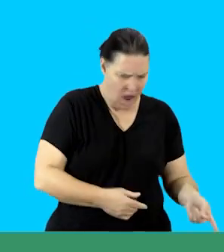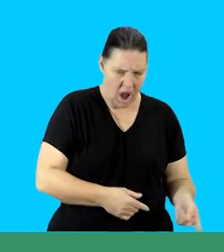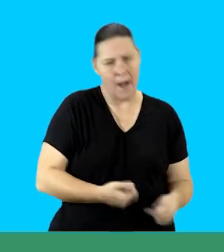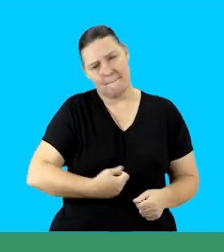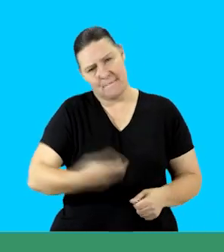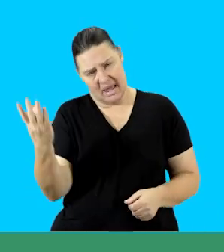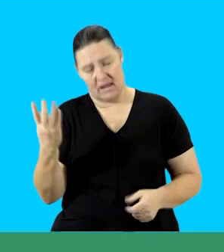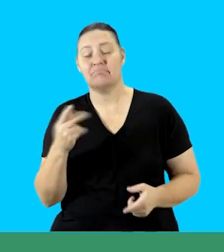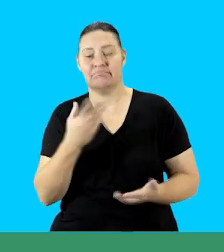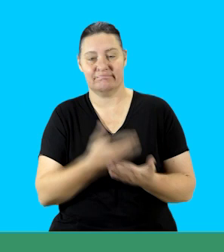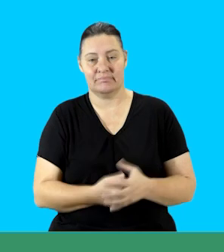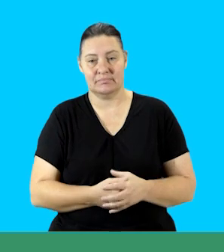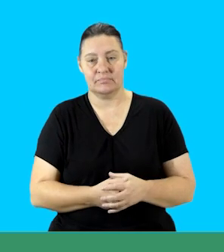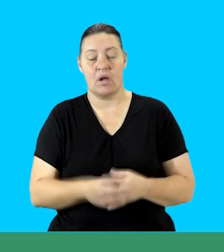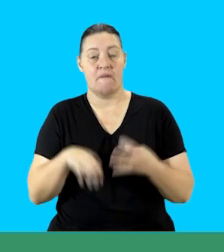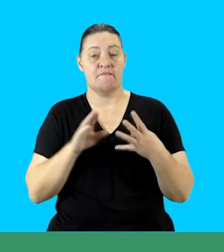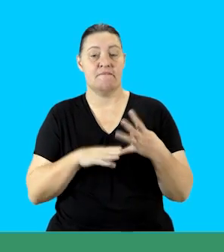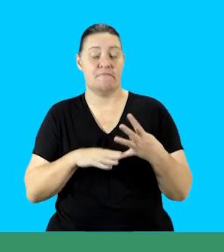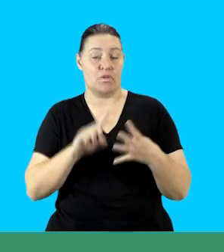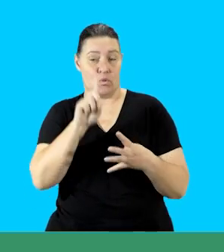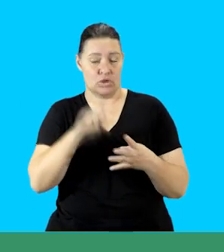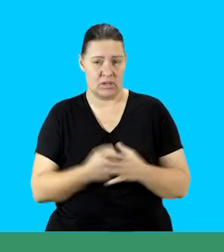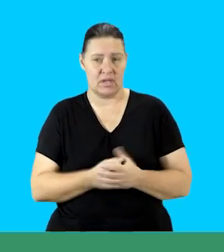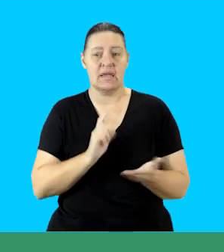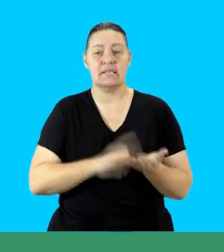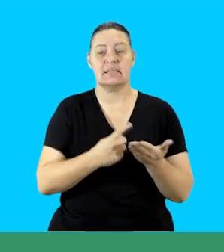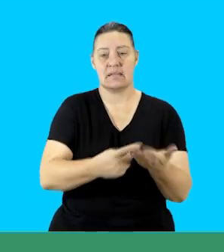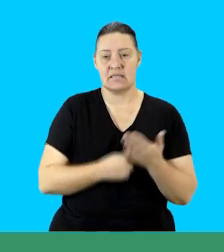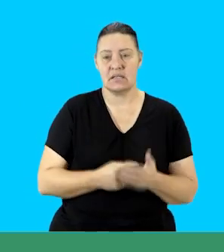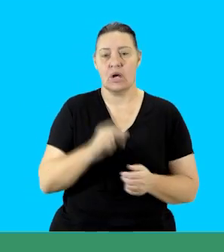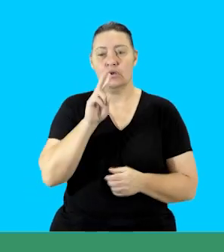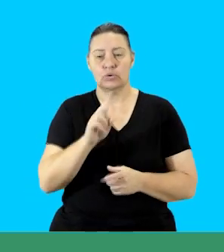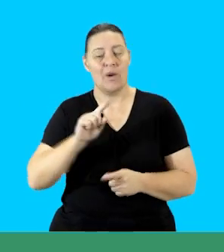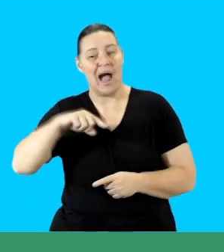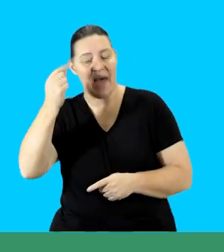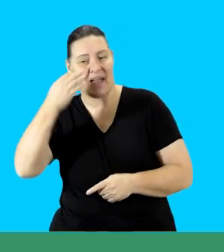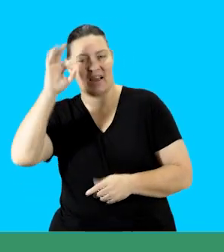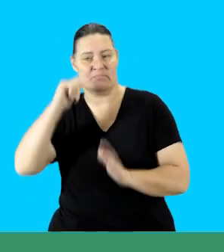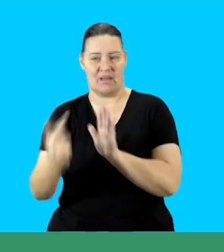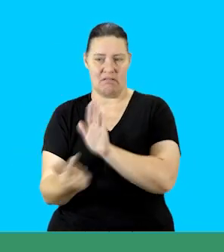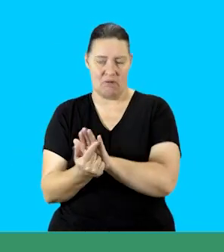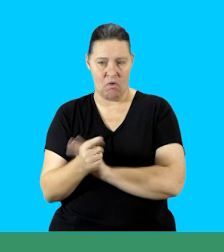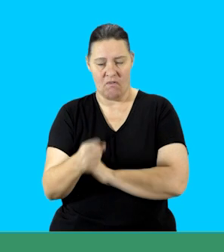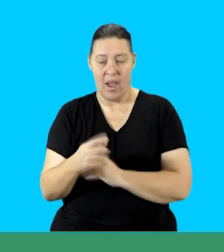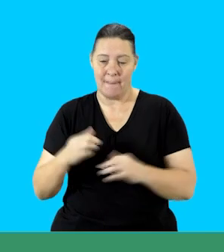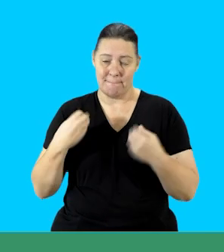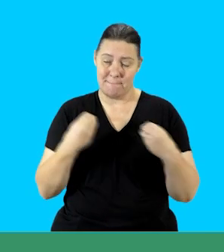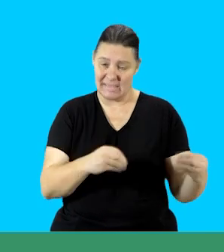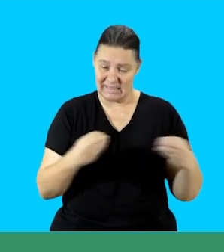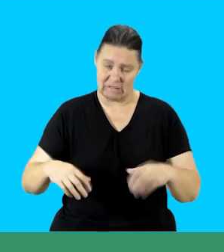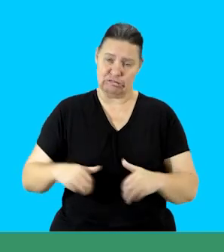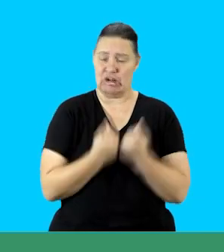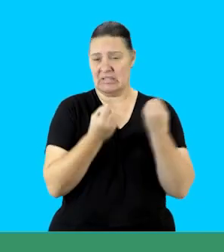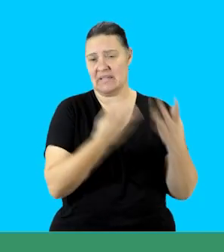to businesses. Labor Relations Act. It deals with labor justice and to bring healthy industrial relations in the